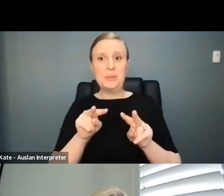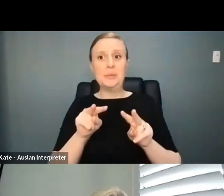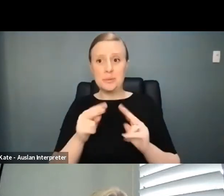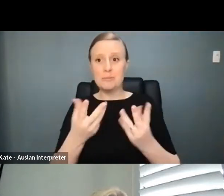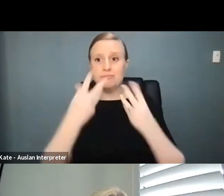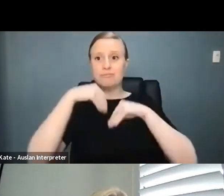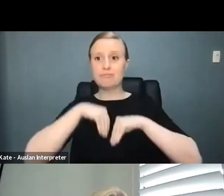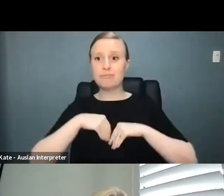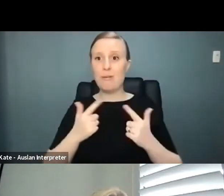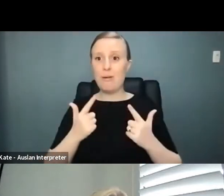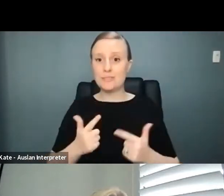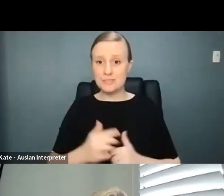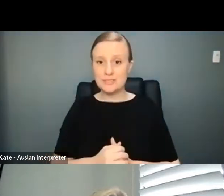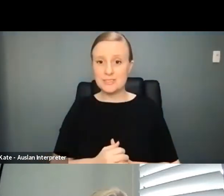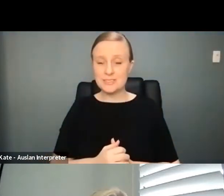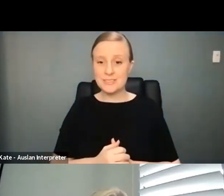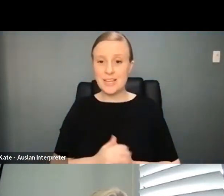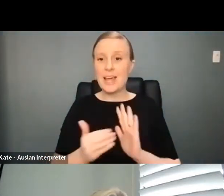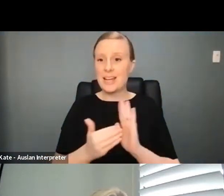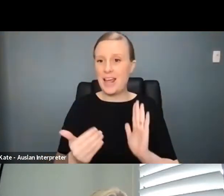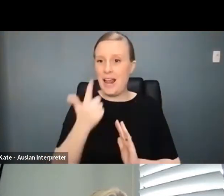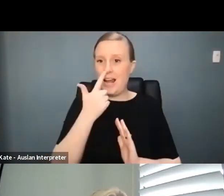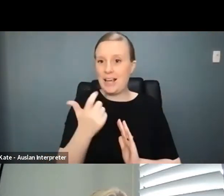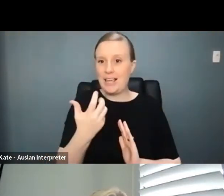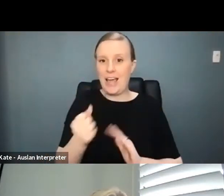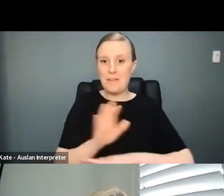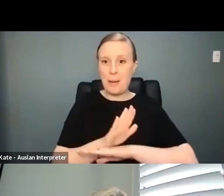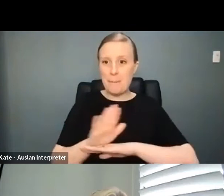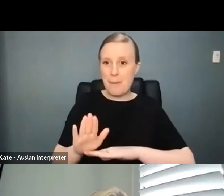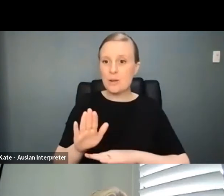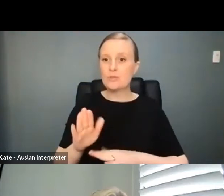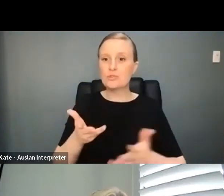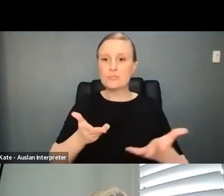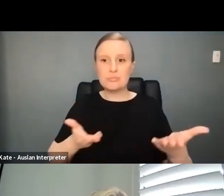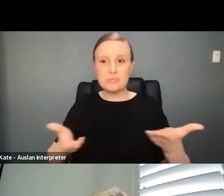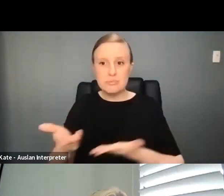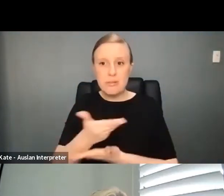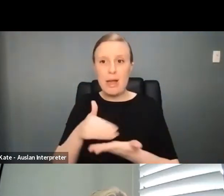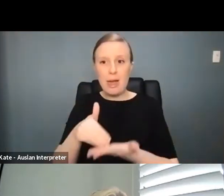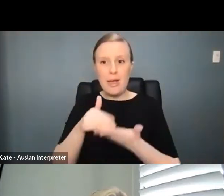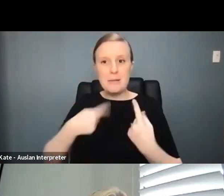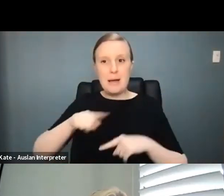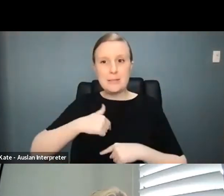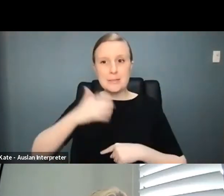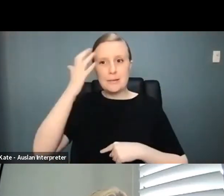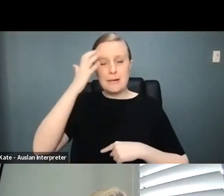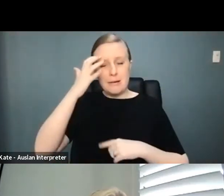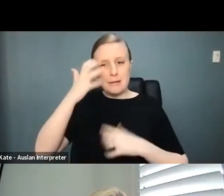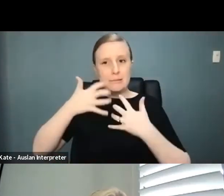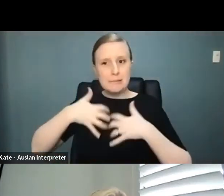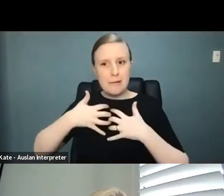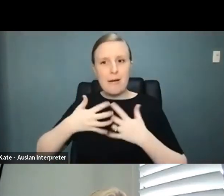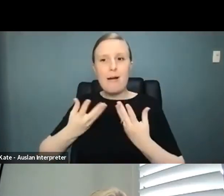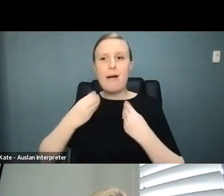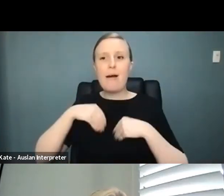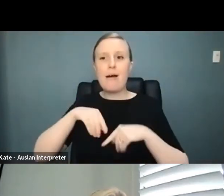lucky to have you guys here as a panel to kind of start us on that journey of how do we make sense of this. And Professor Farrell